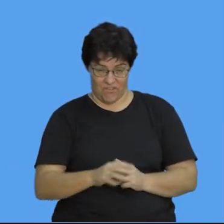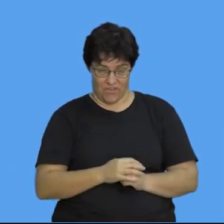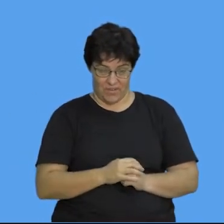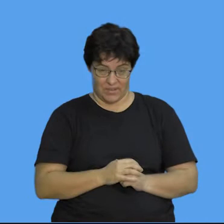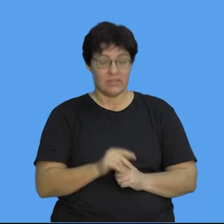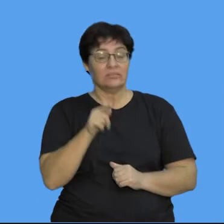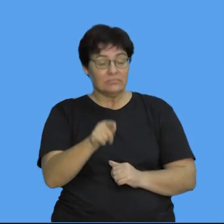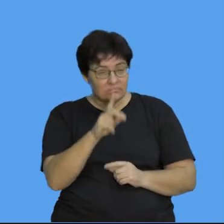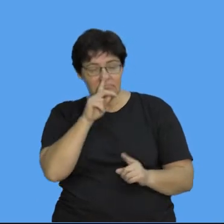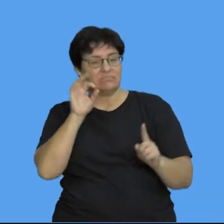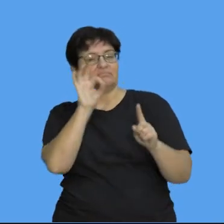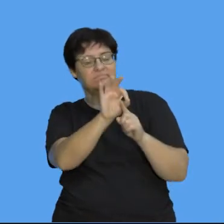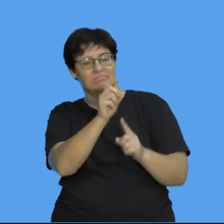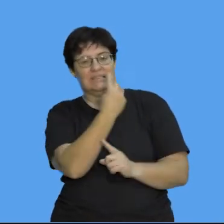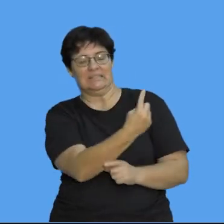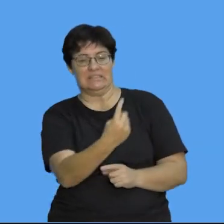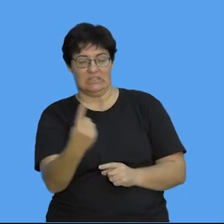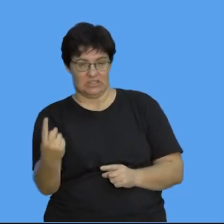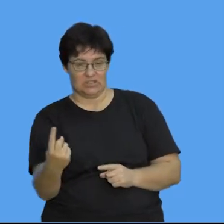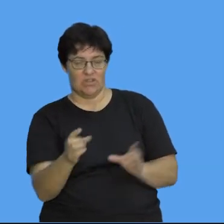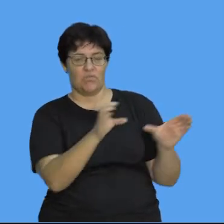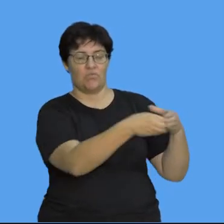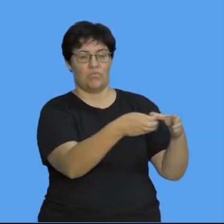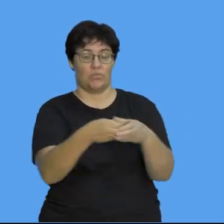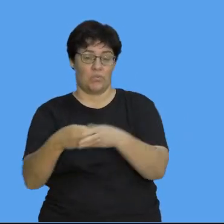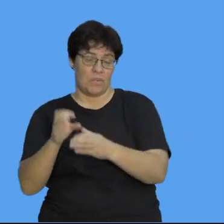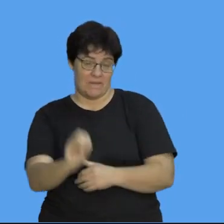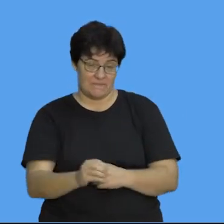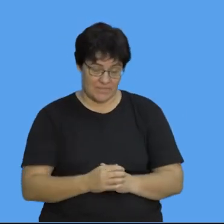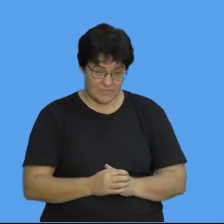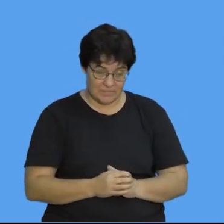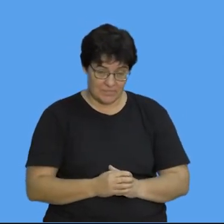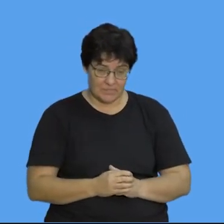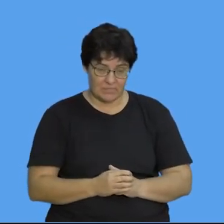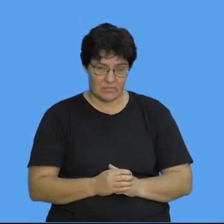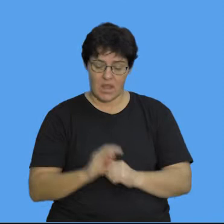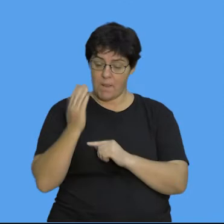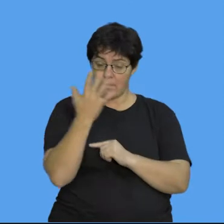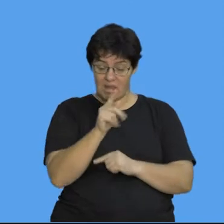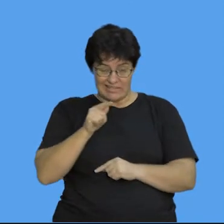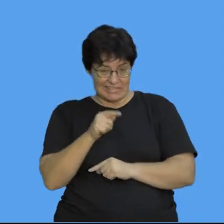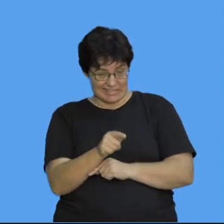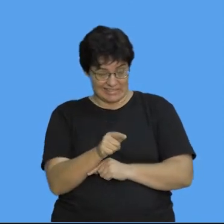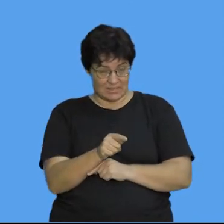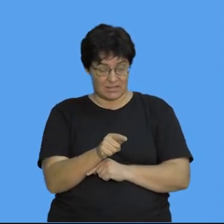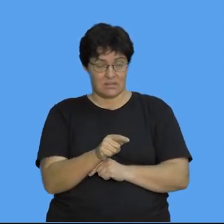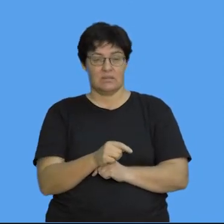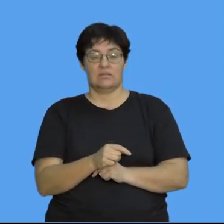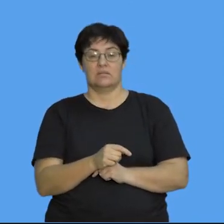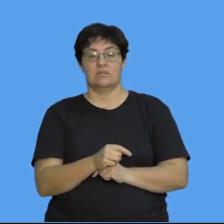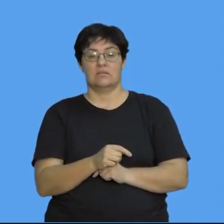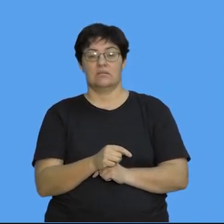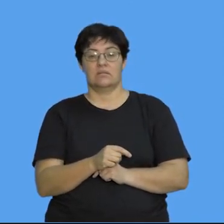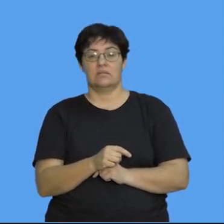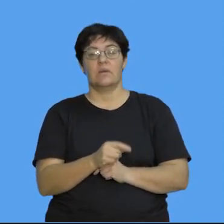at the specifics of what is in that 4 groups. Now, when we look at plants, you need to understand